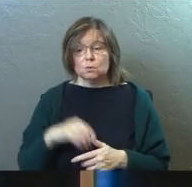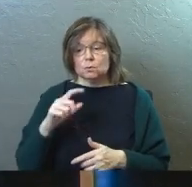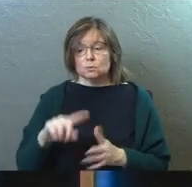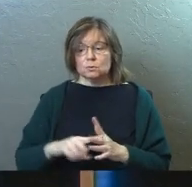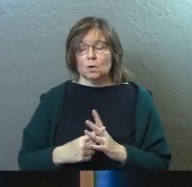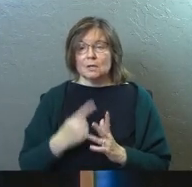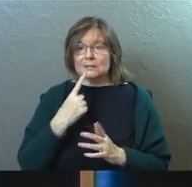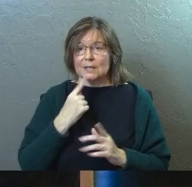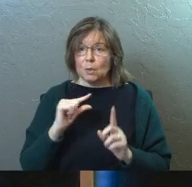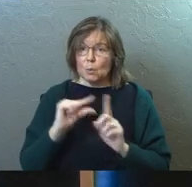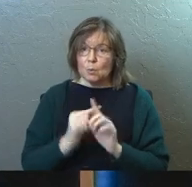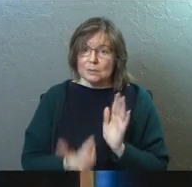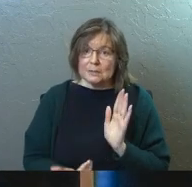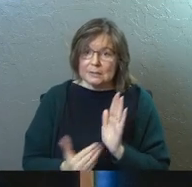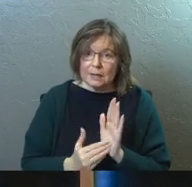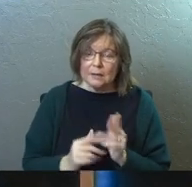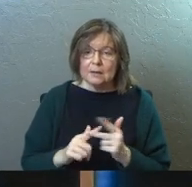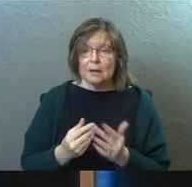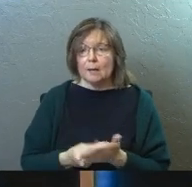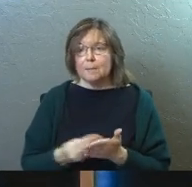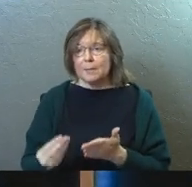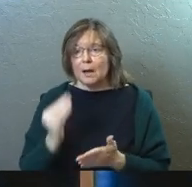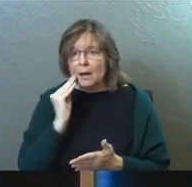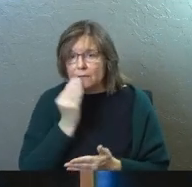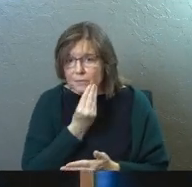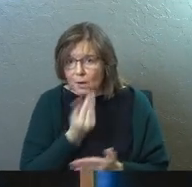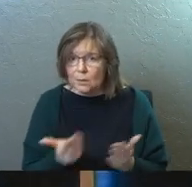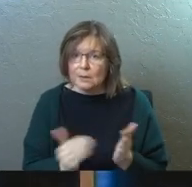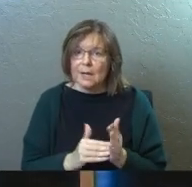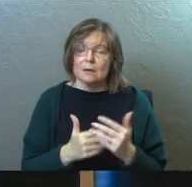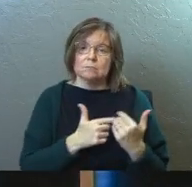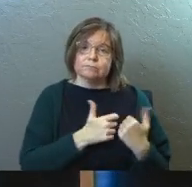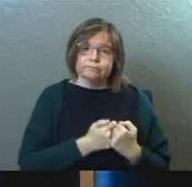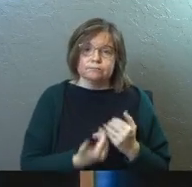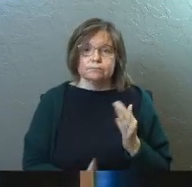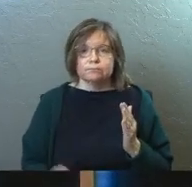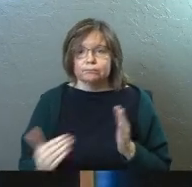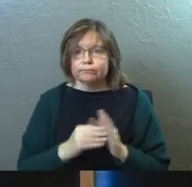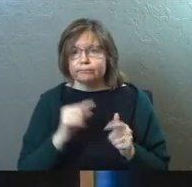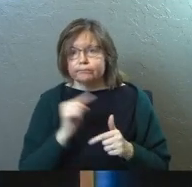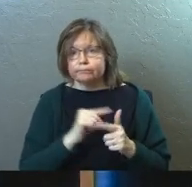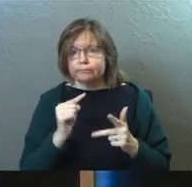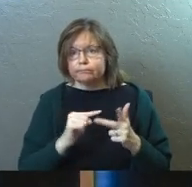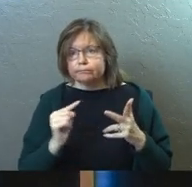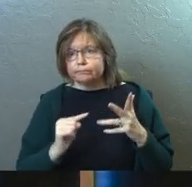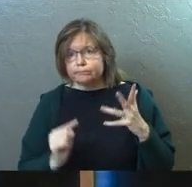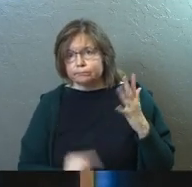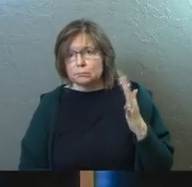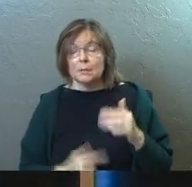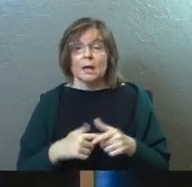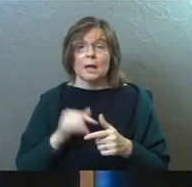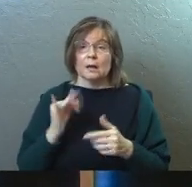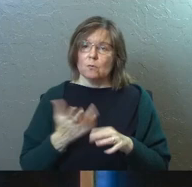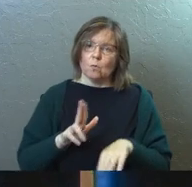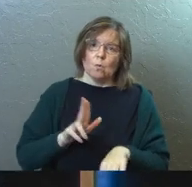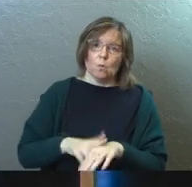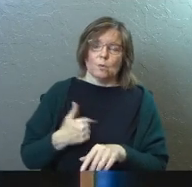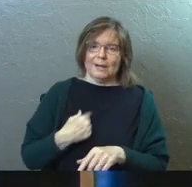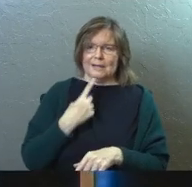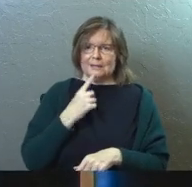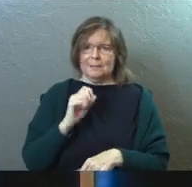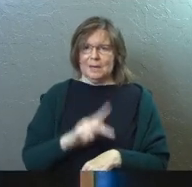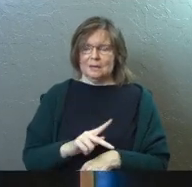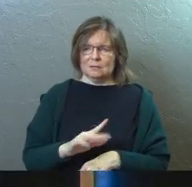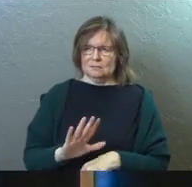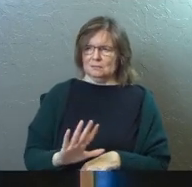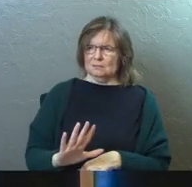You need to start saying the words again. You need to start buying the flowers again. You need to start going out on the dates again. You need to do all the things. And of course, what I said